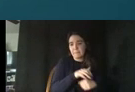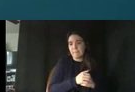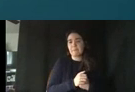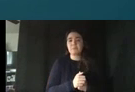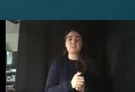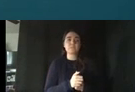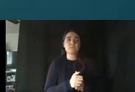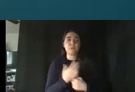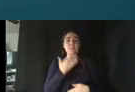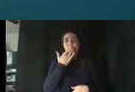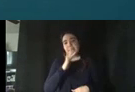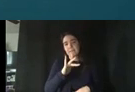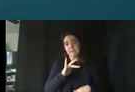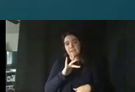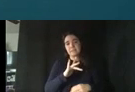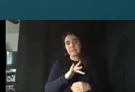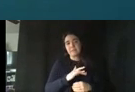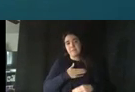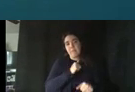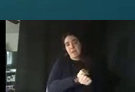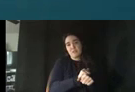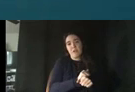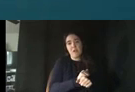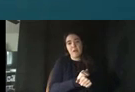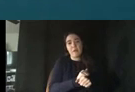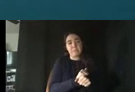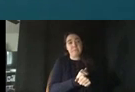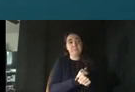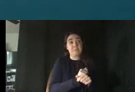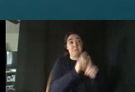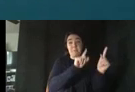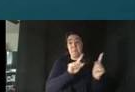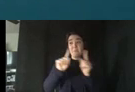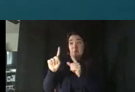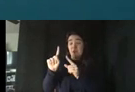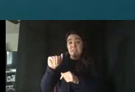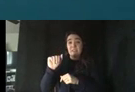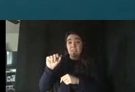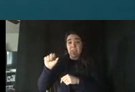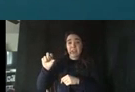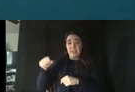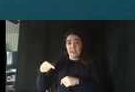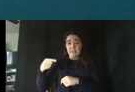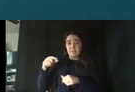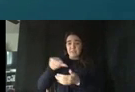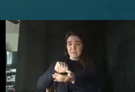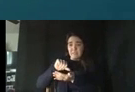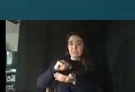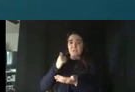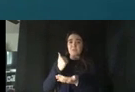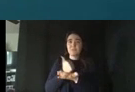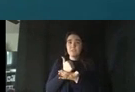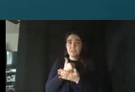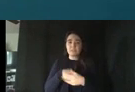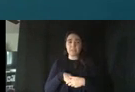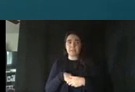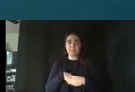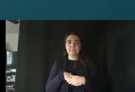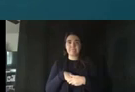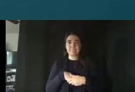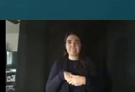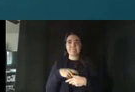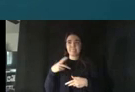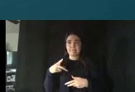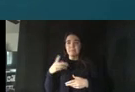I was lucky enough that my job eventually even got me back to Afghanistan. I went to Iraq, I went to Pakistan, I went to Africa. I lived in the